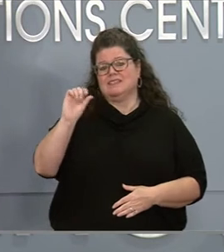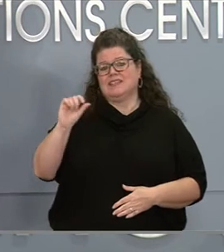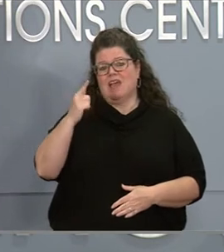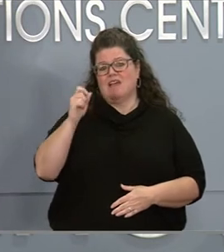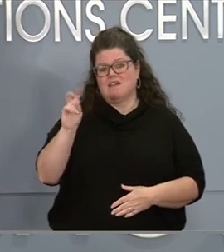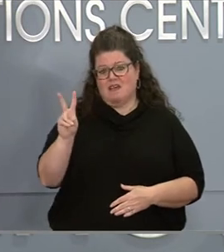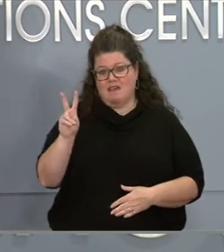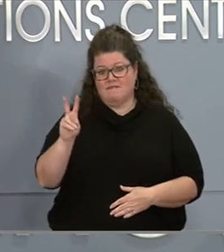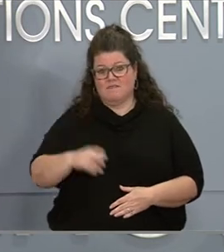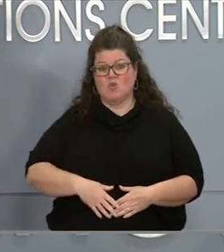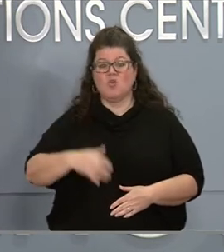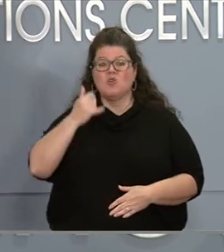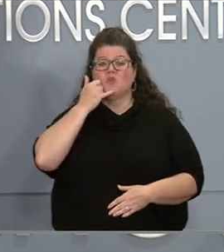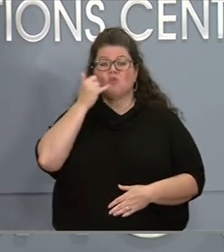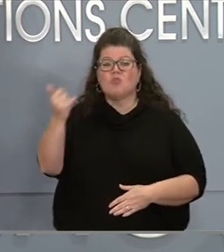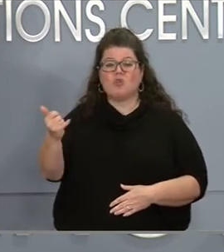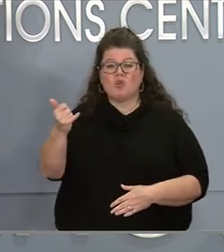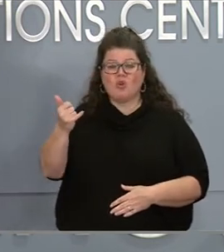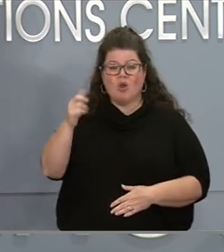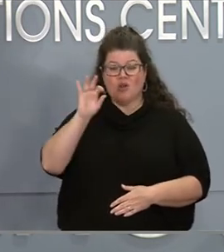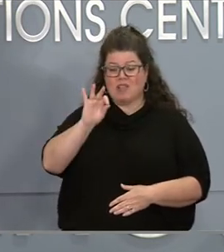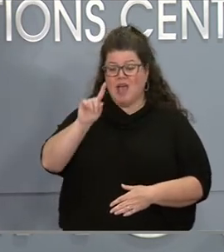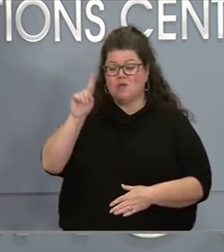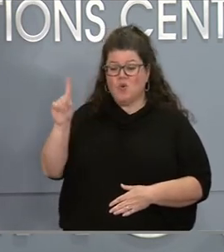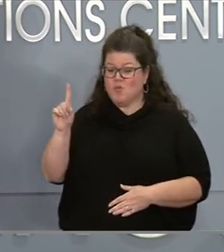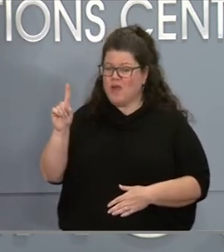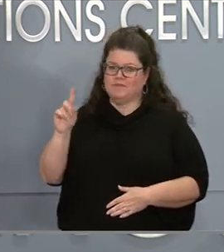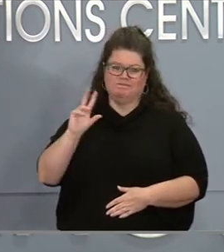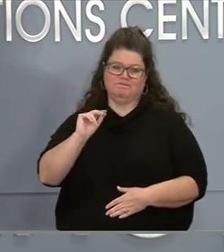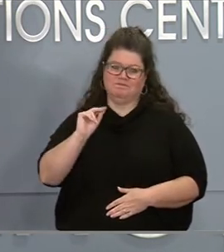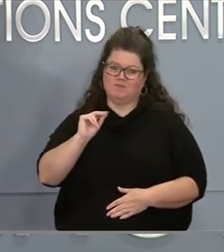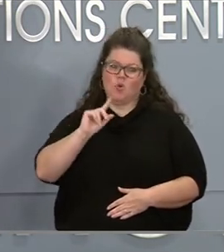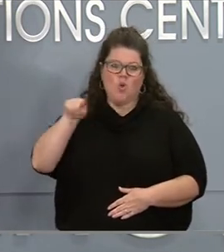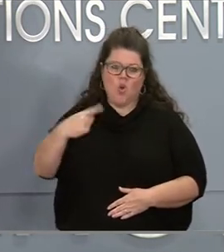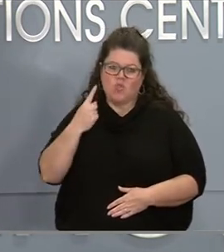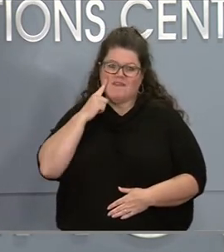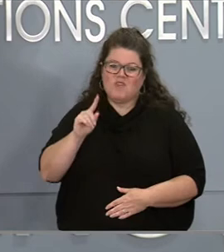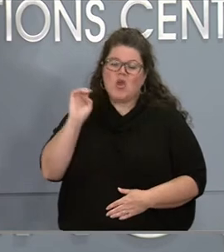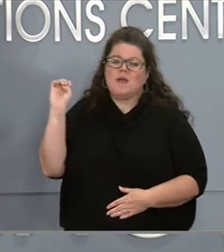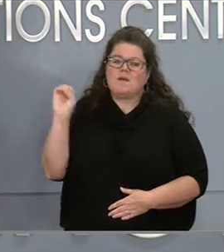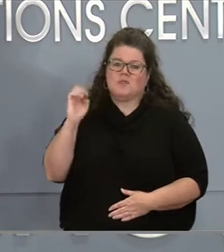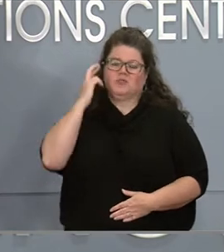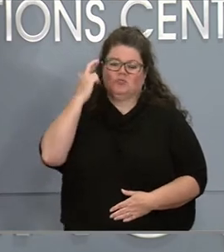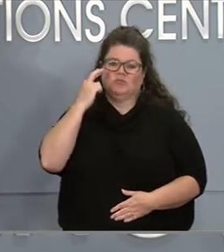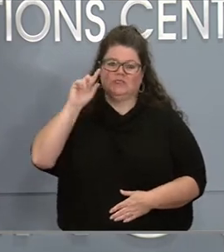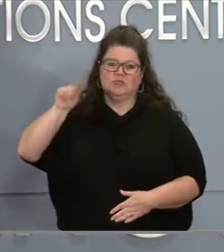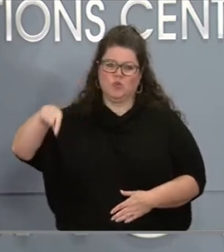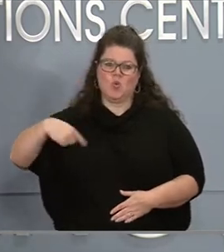calling 911 or Star HP unless it is an emergency. Thank you, Governor.